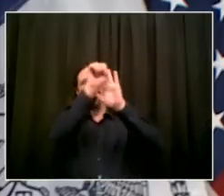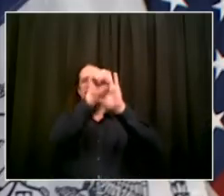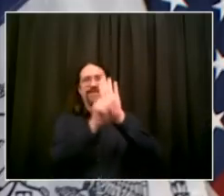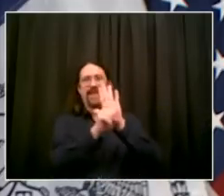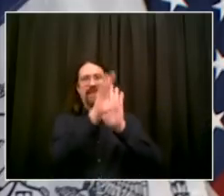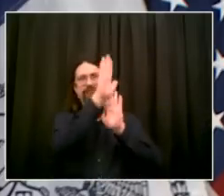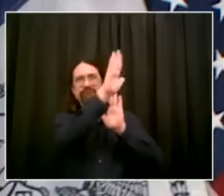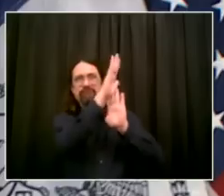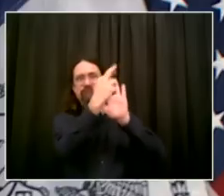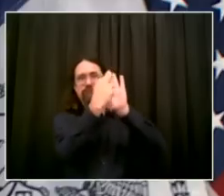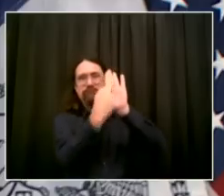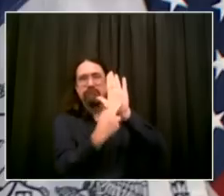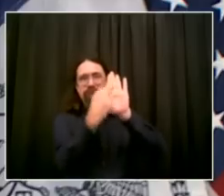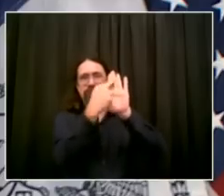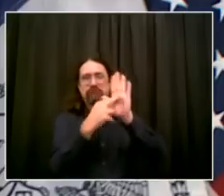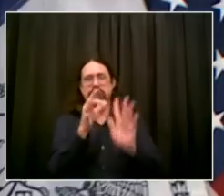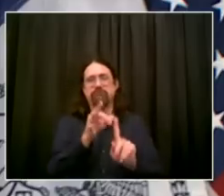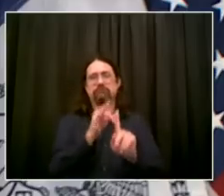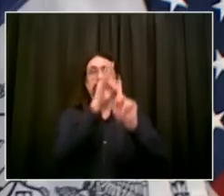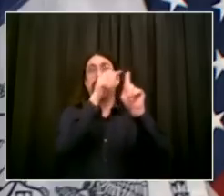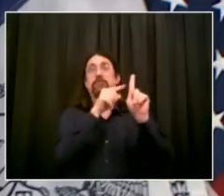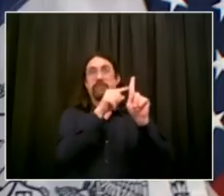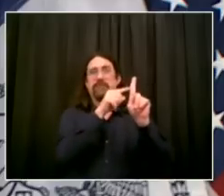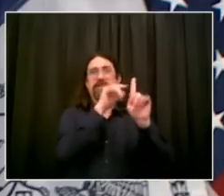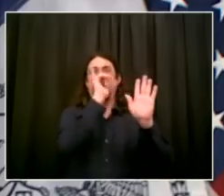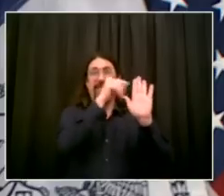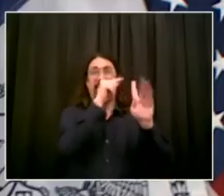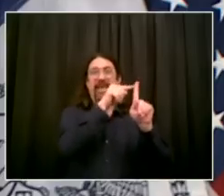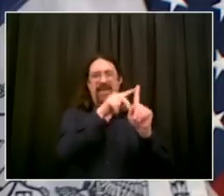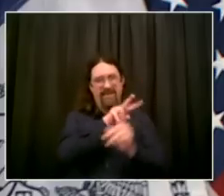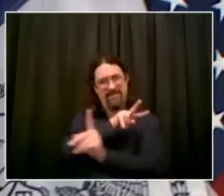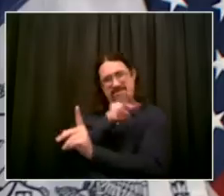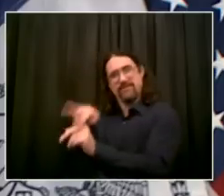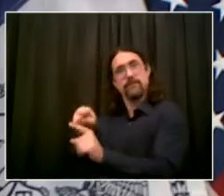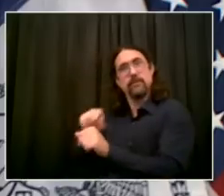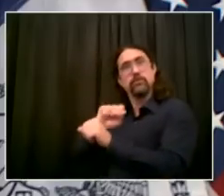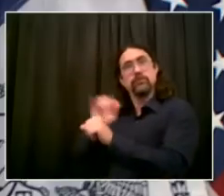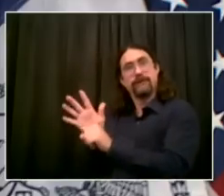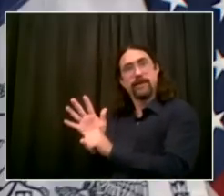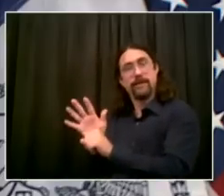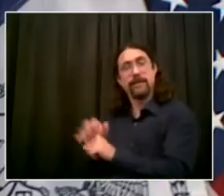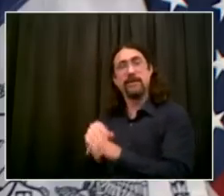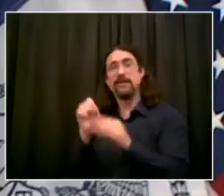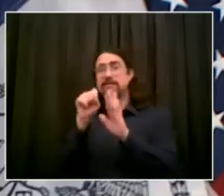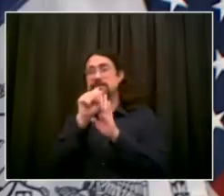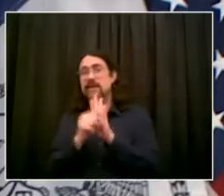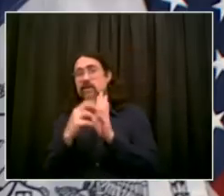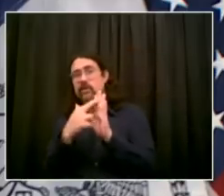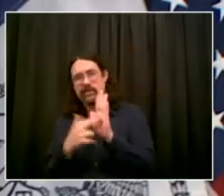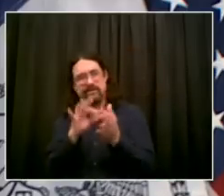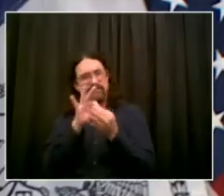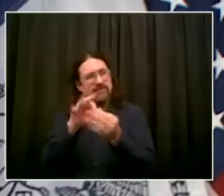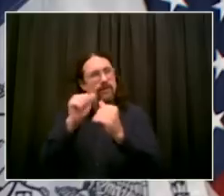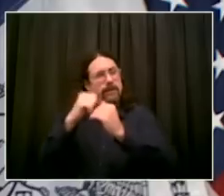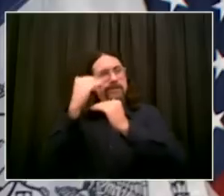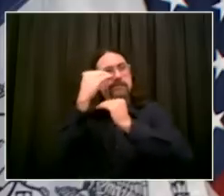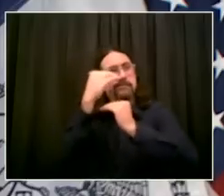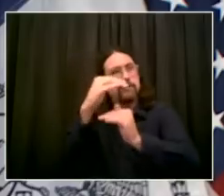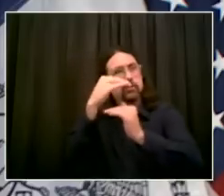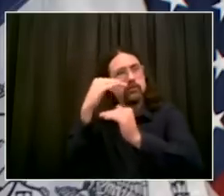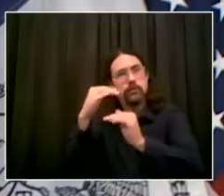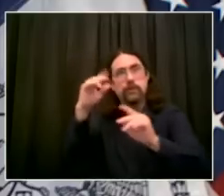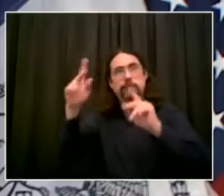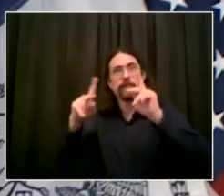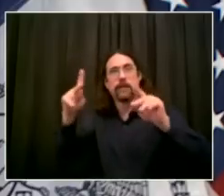confronted before. We need to get very, very clear on the legal issues once and for all in light of this reality, and again, be